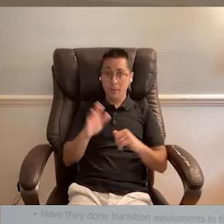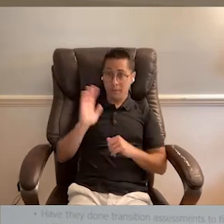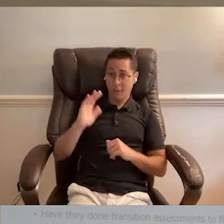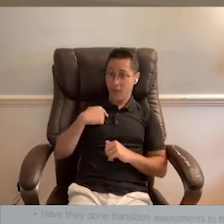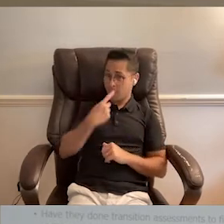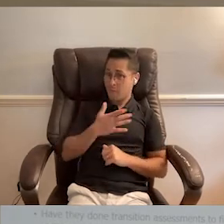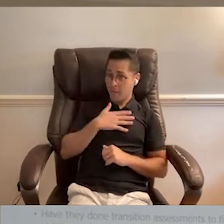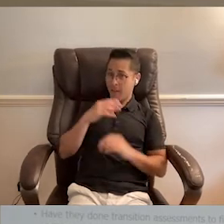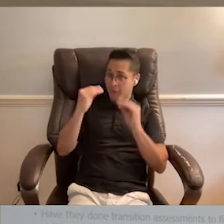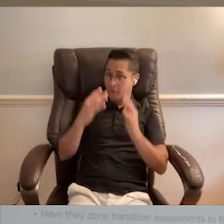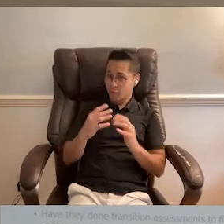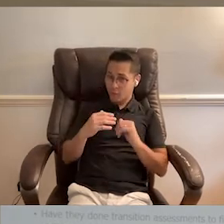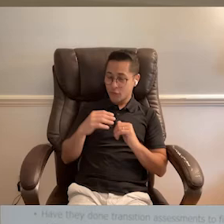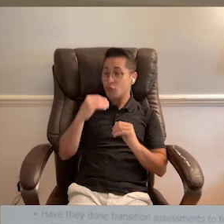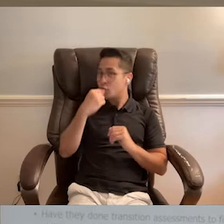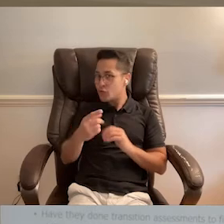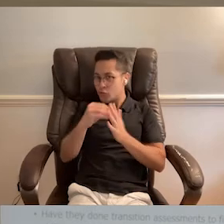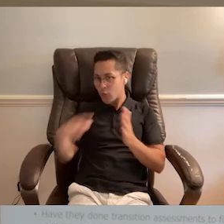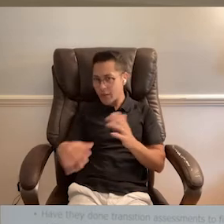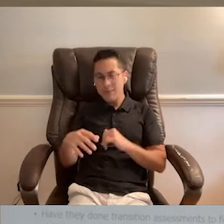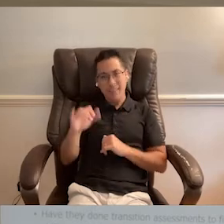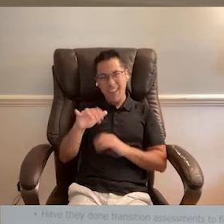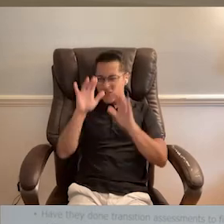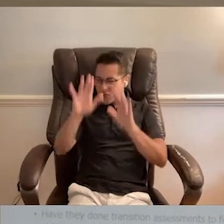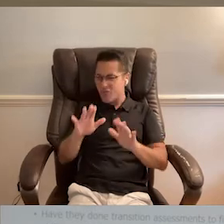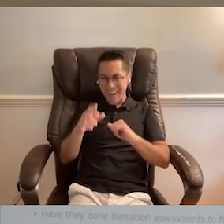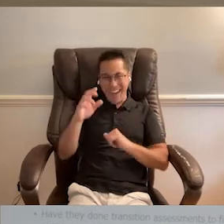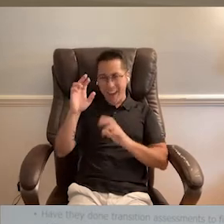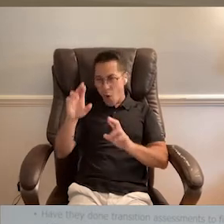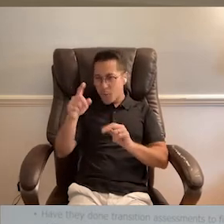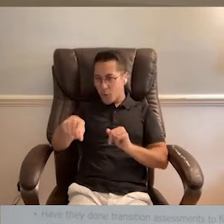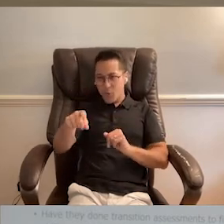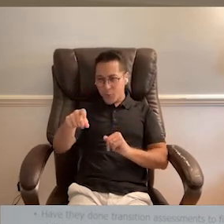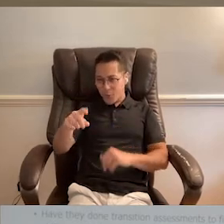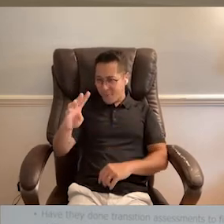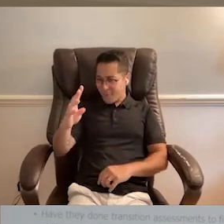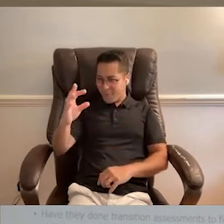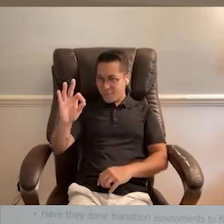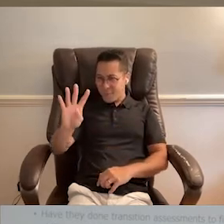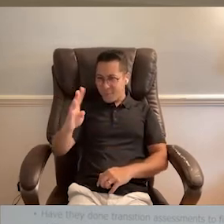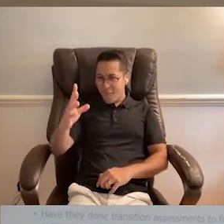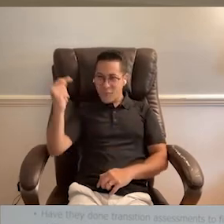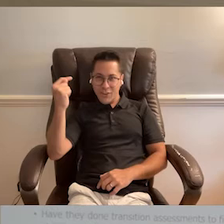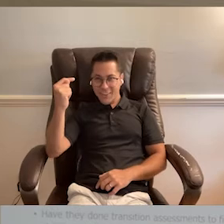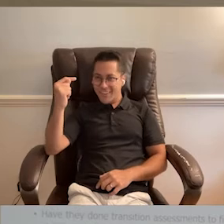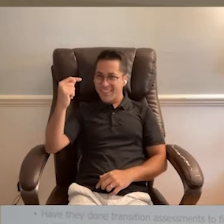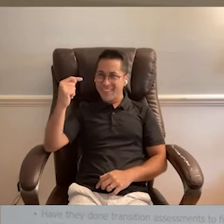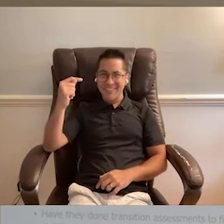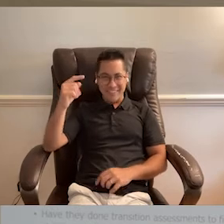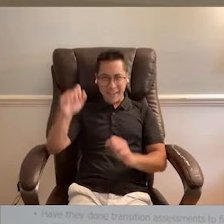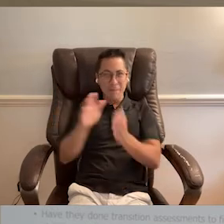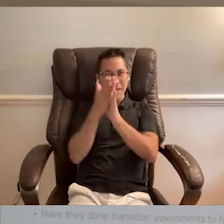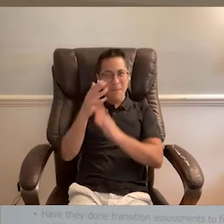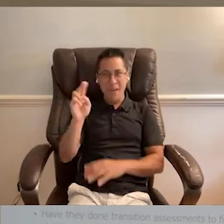is, that's great. I hope your little 4-foot child gets to be an NBA star. But if that doesn't pan out,